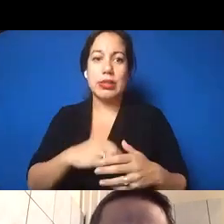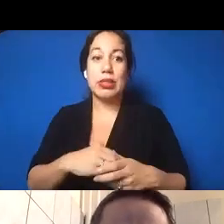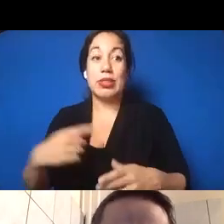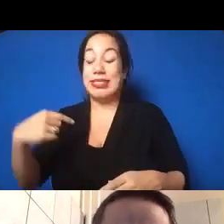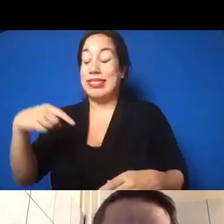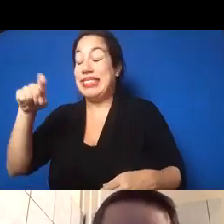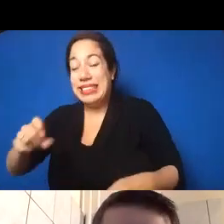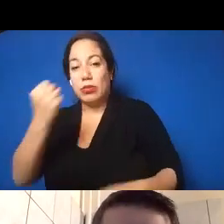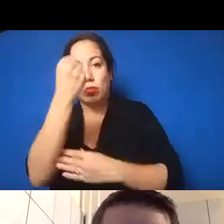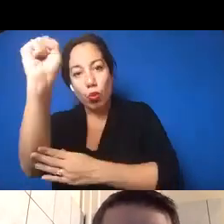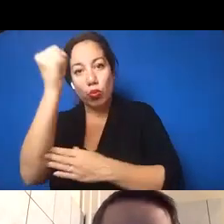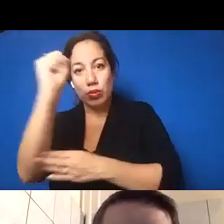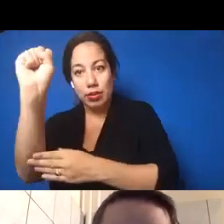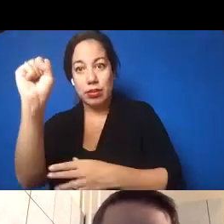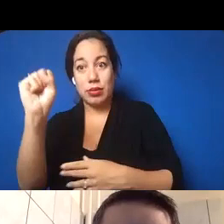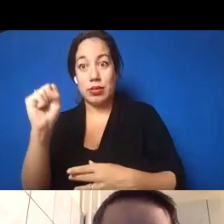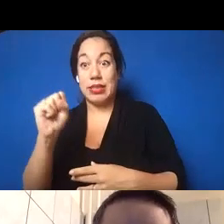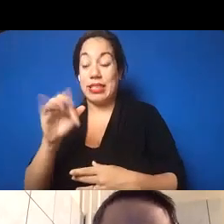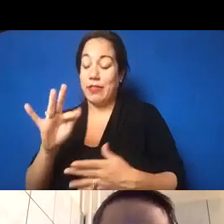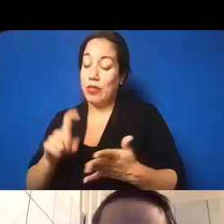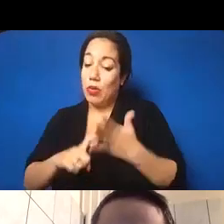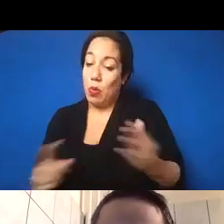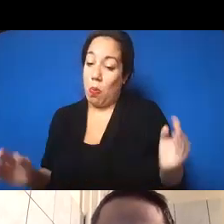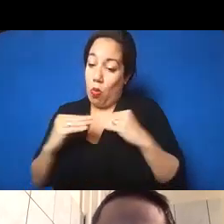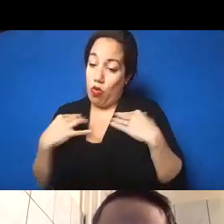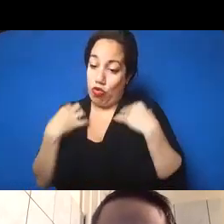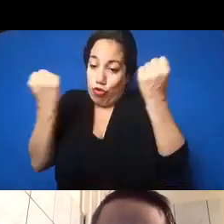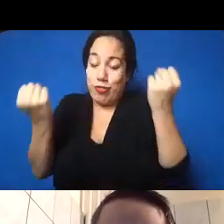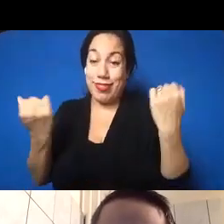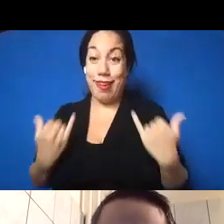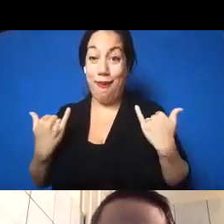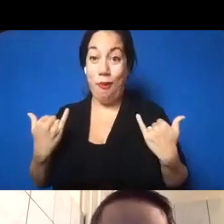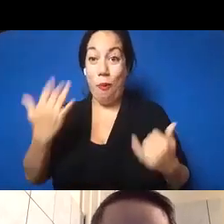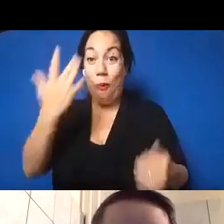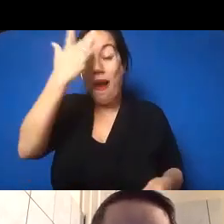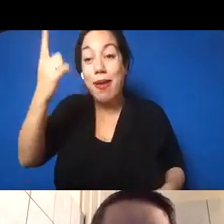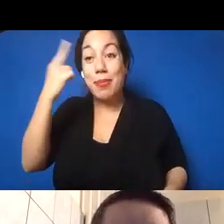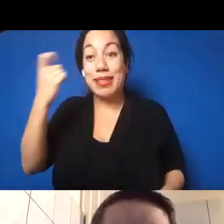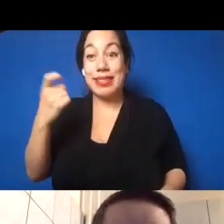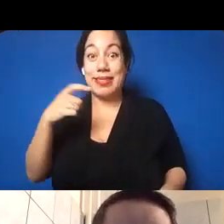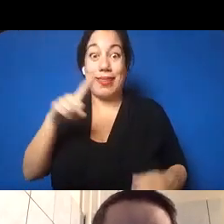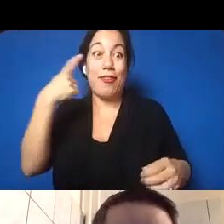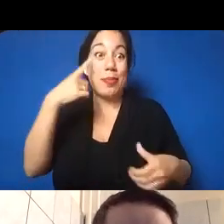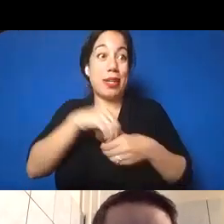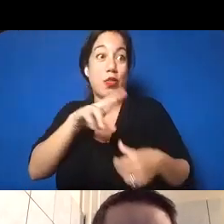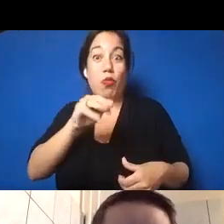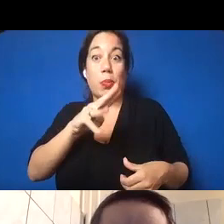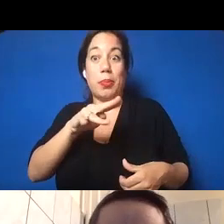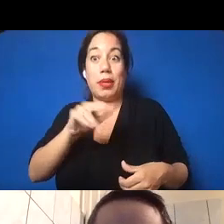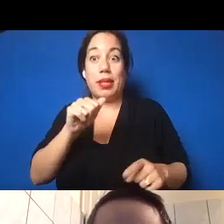even if it takes more courage now, because the government in Romania, for example, now is